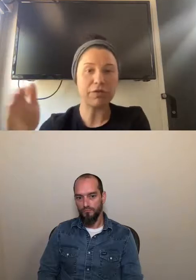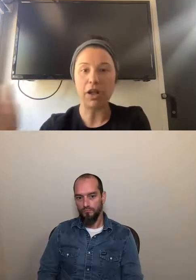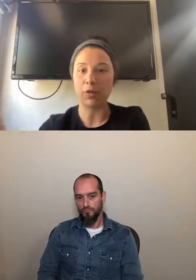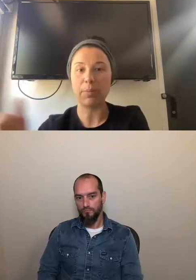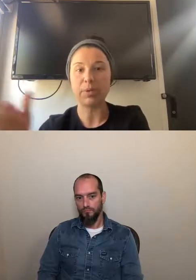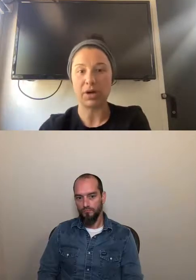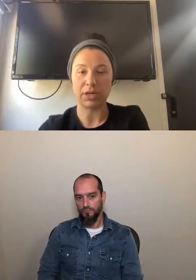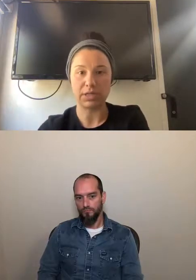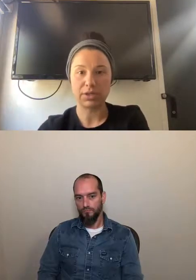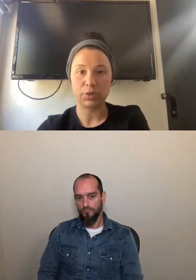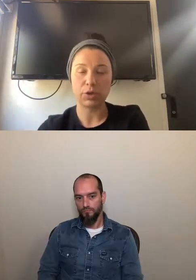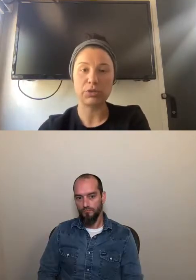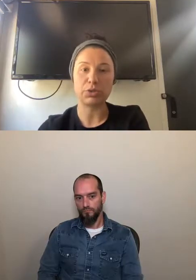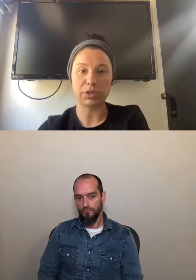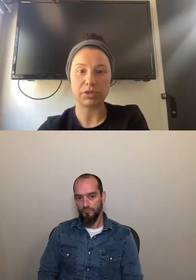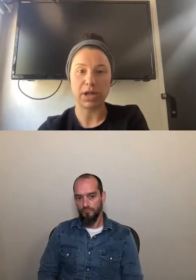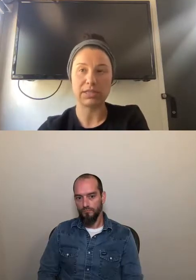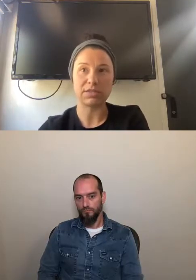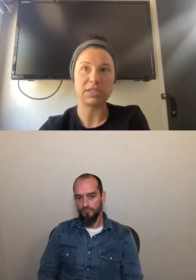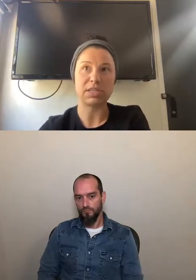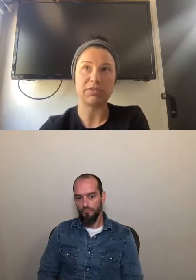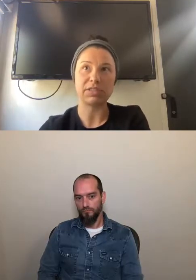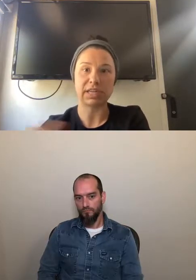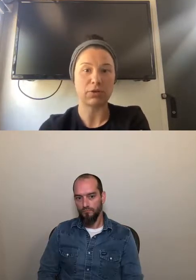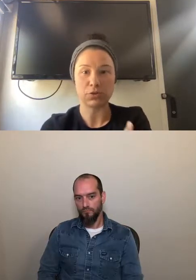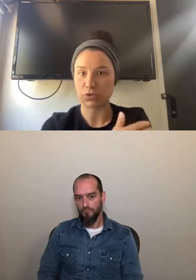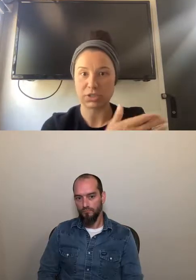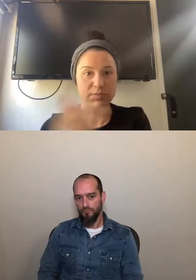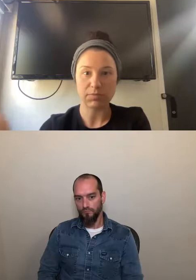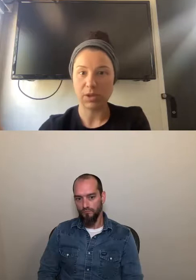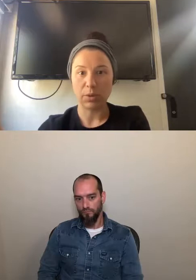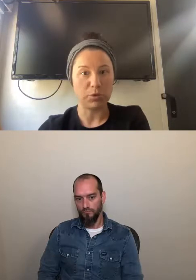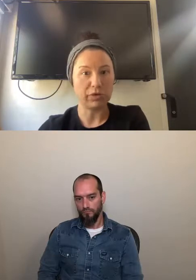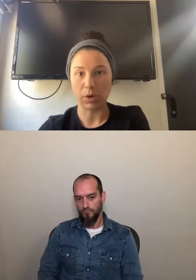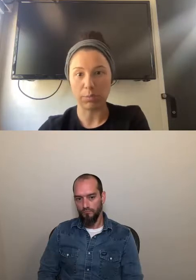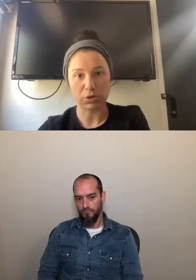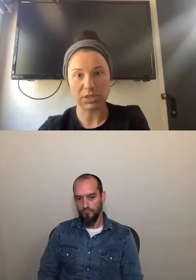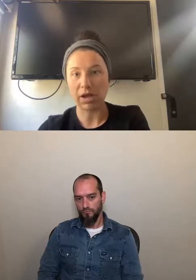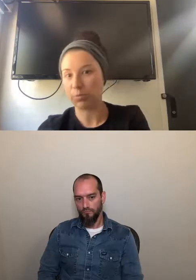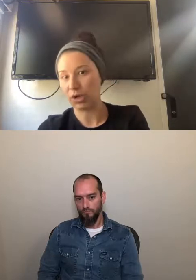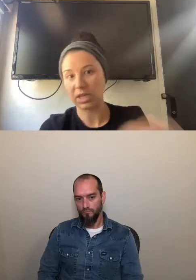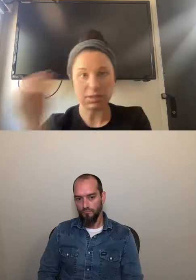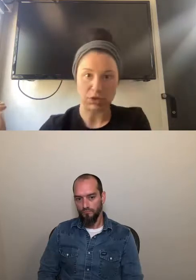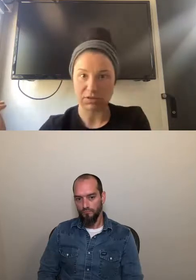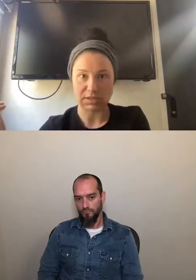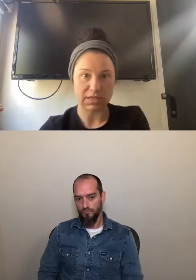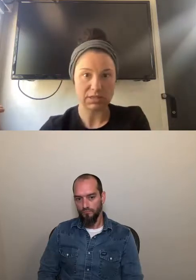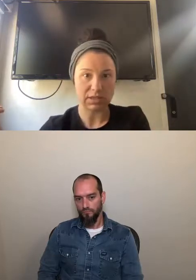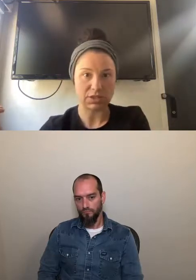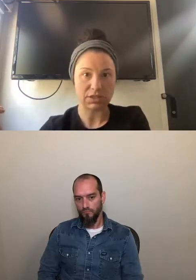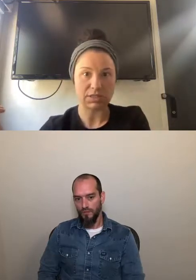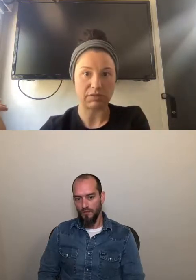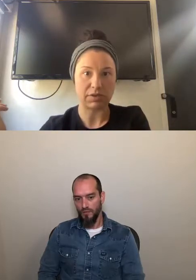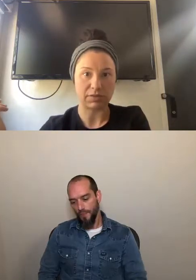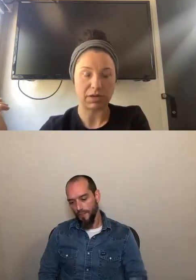you ever follow up beyond what you do with your clients to see if these landlords are just moving one person out and bringing someone else in